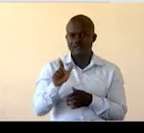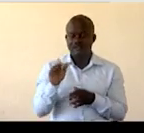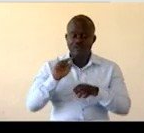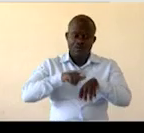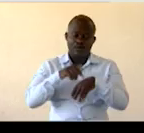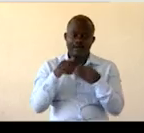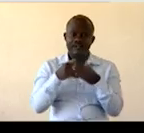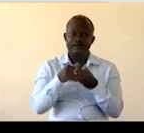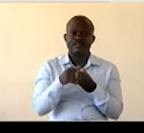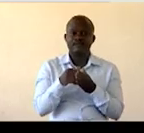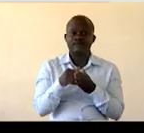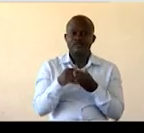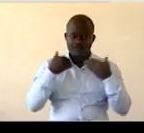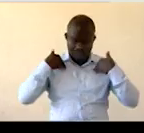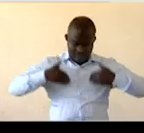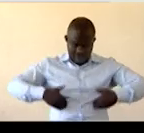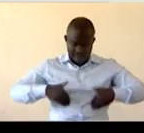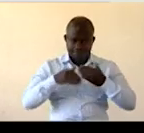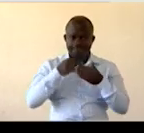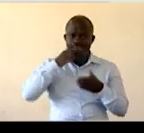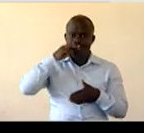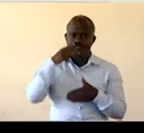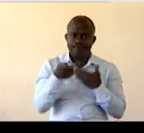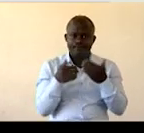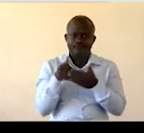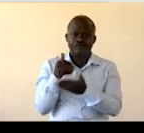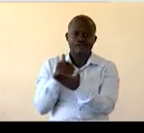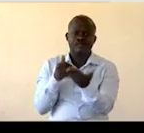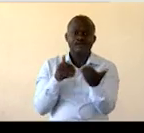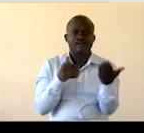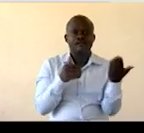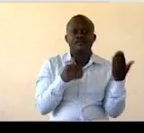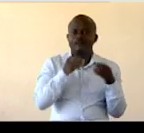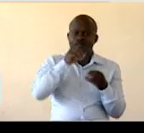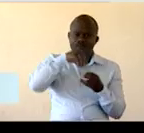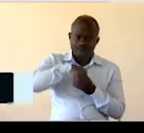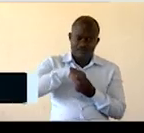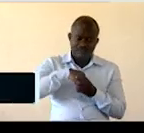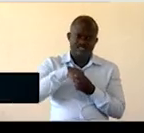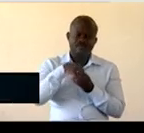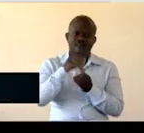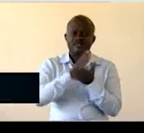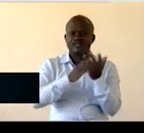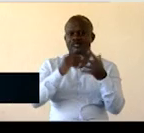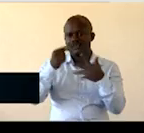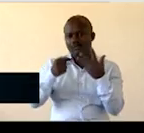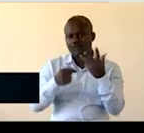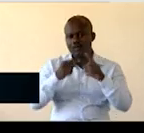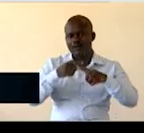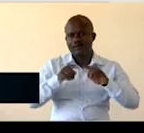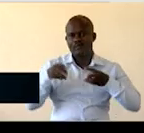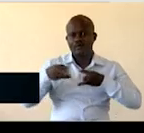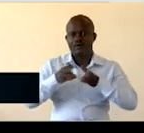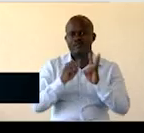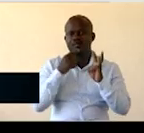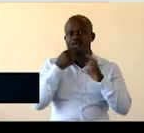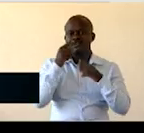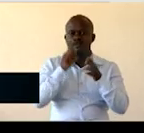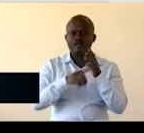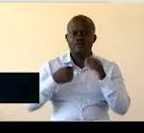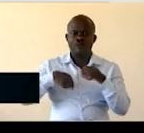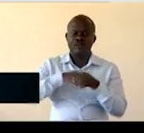tissues respond to stimulus in a certain way, that is what we